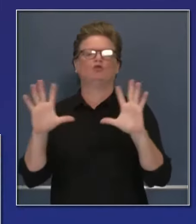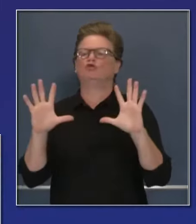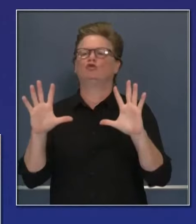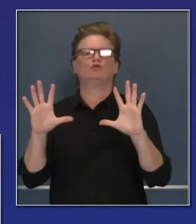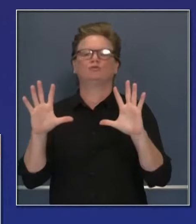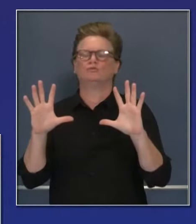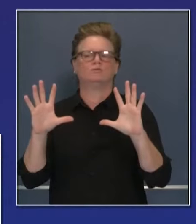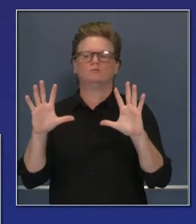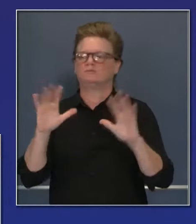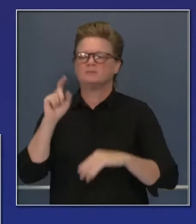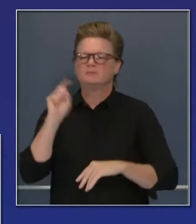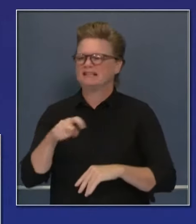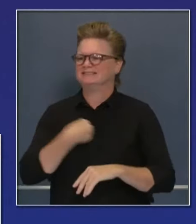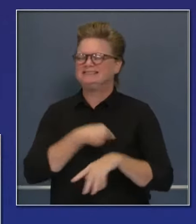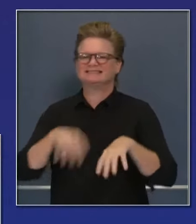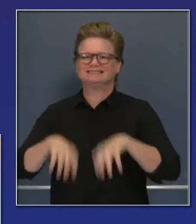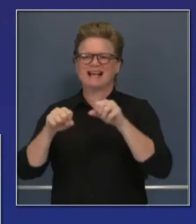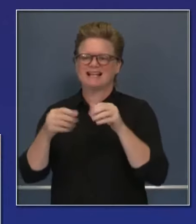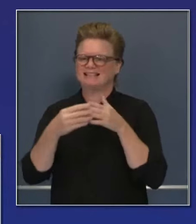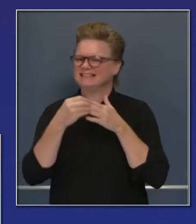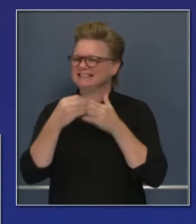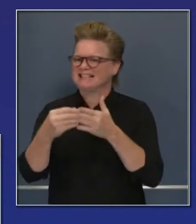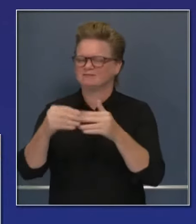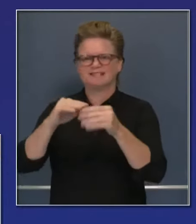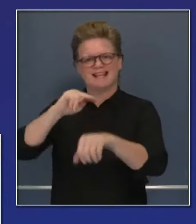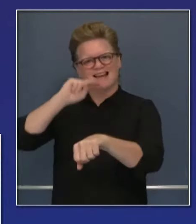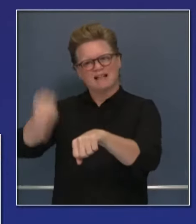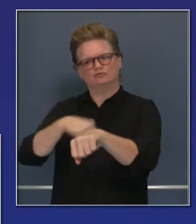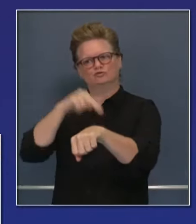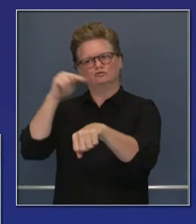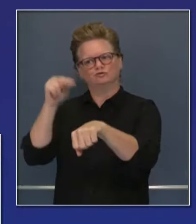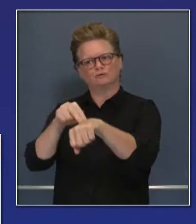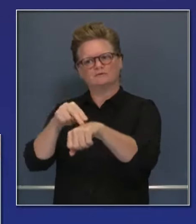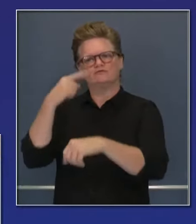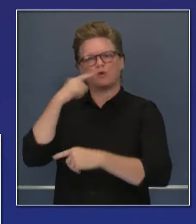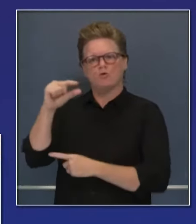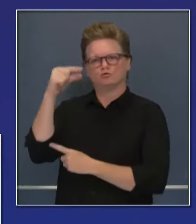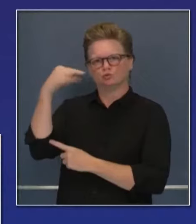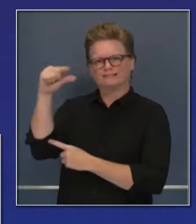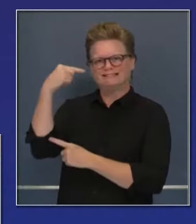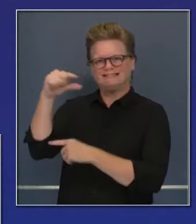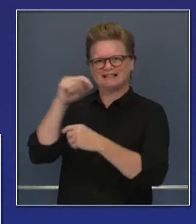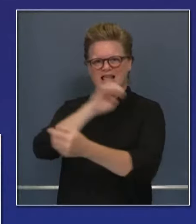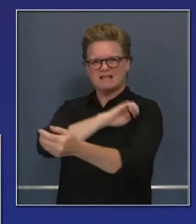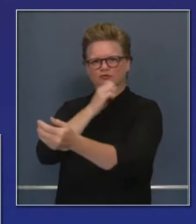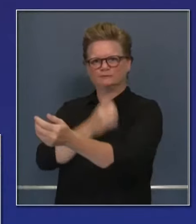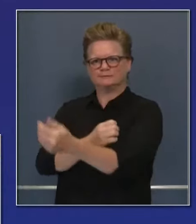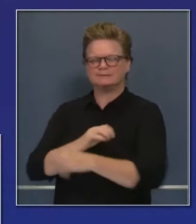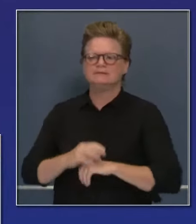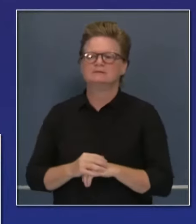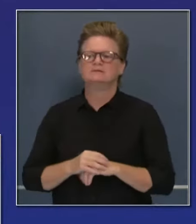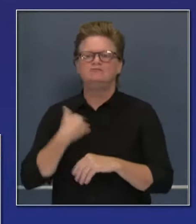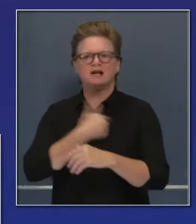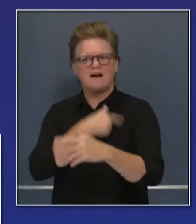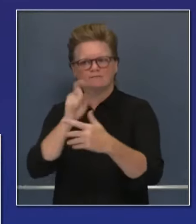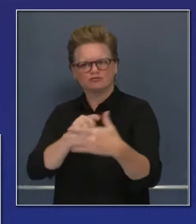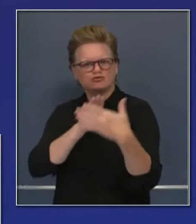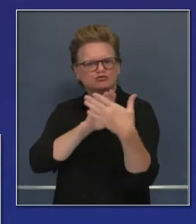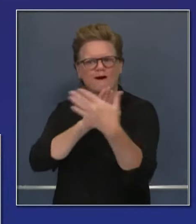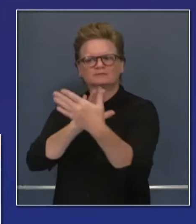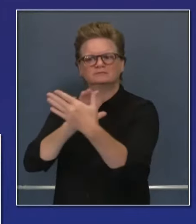lead and maintain California's status internationally, not just nationally, in terms of addressing the issue of climate change